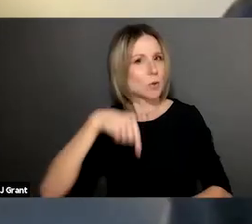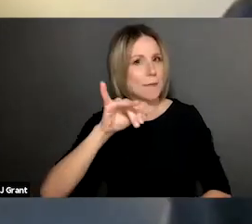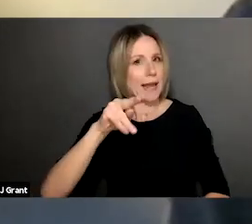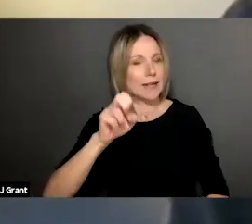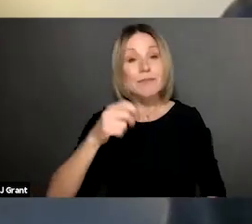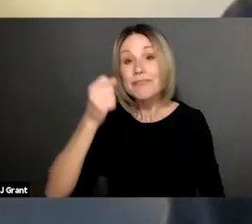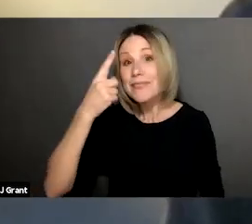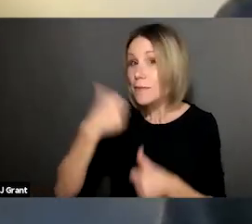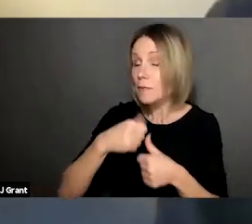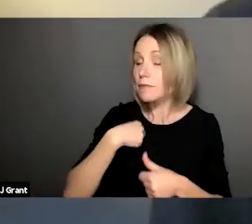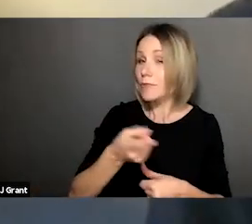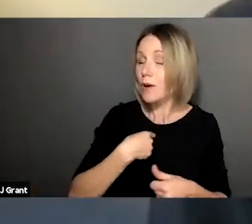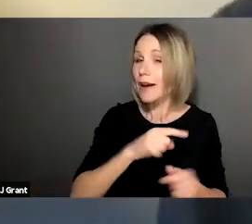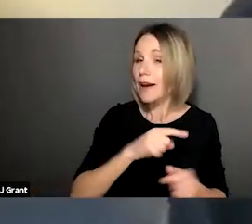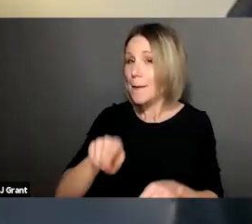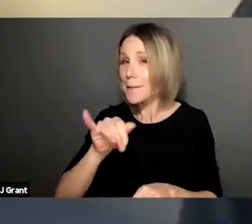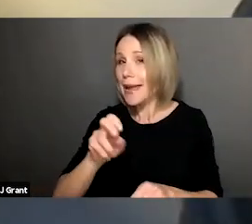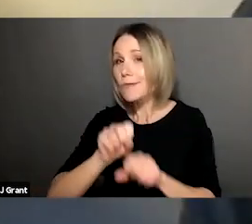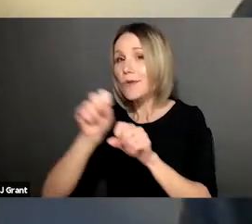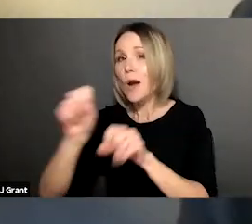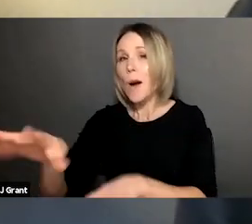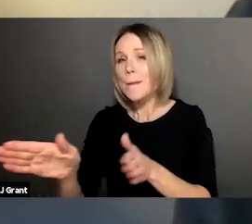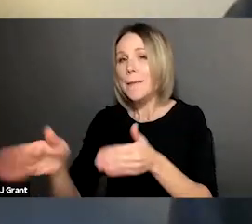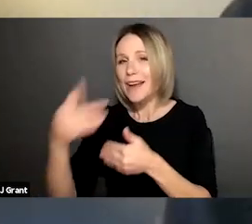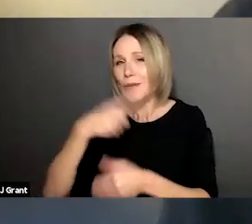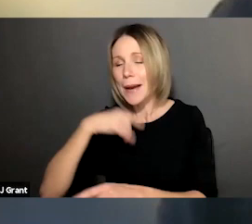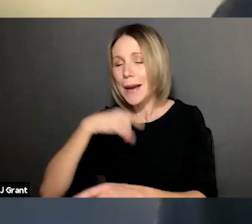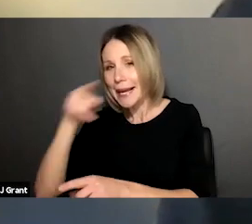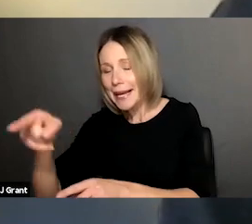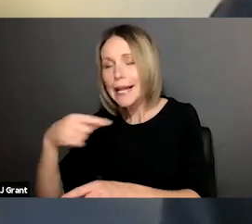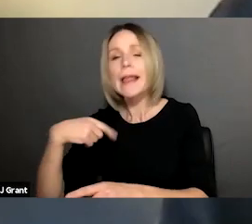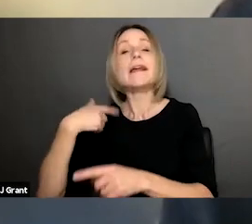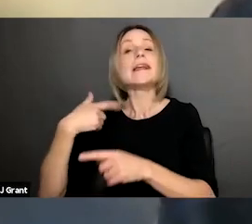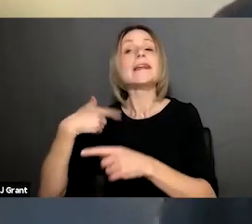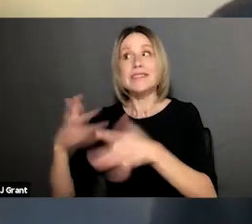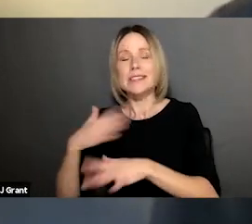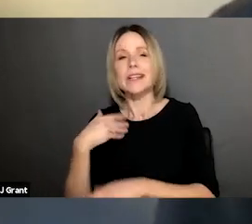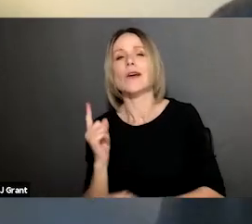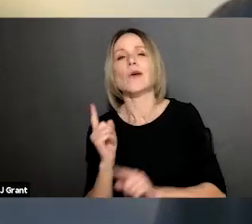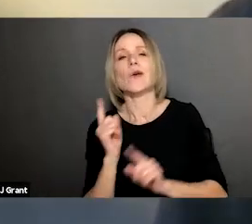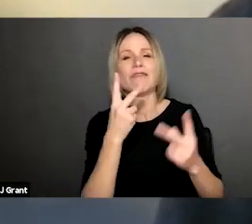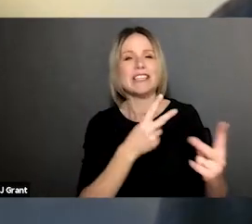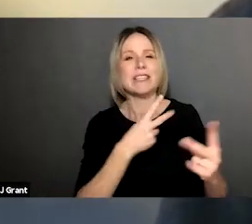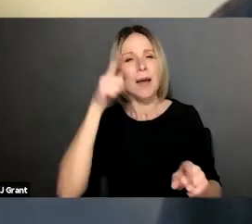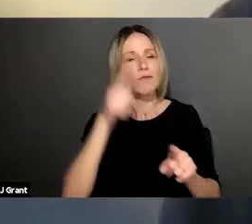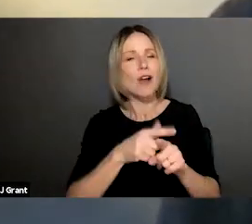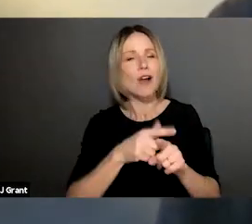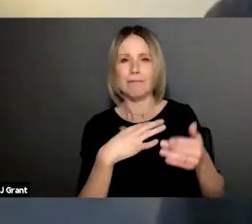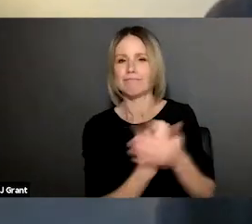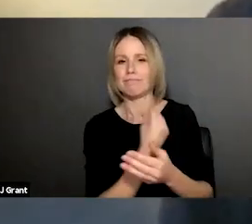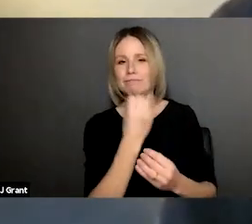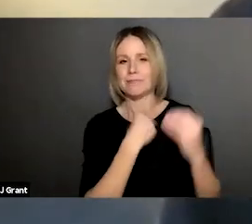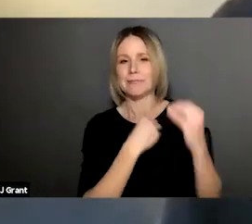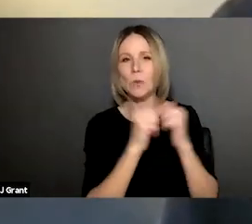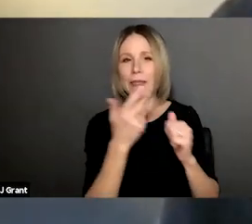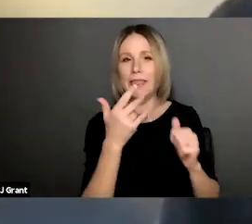package for my kid. I also stopped at my brother's house and I had a bite to eat with him. And it was bread